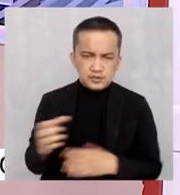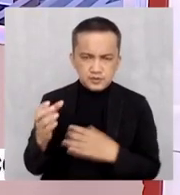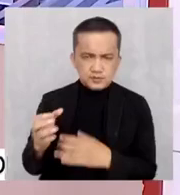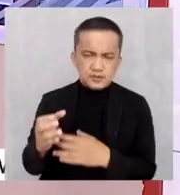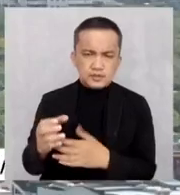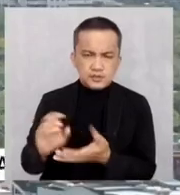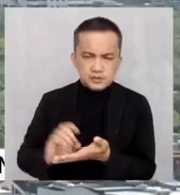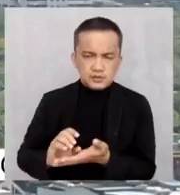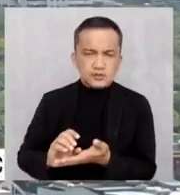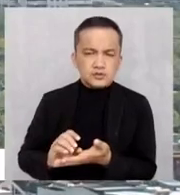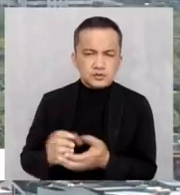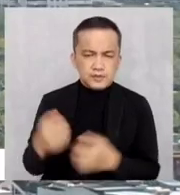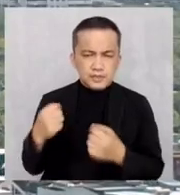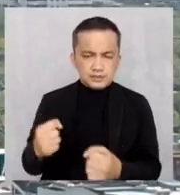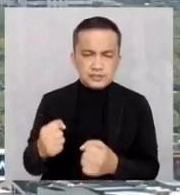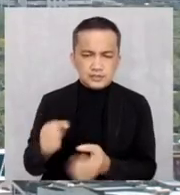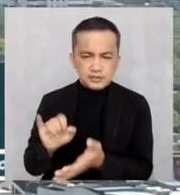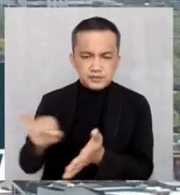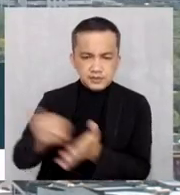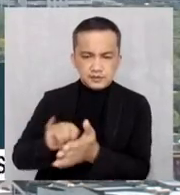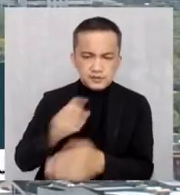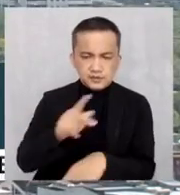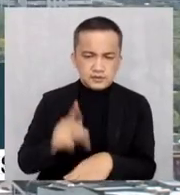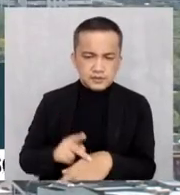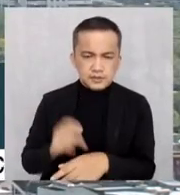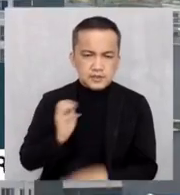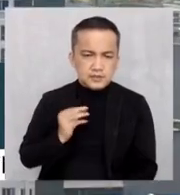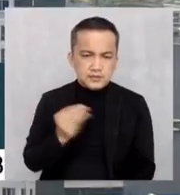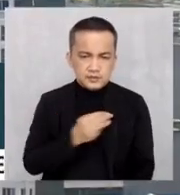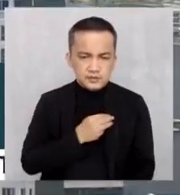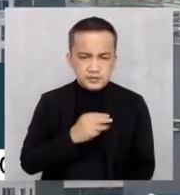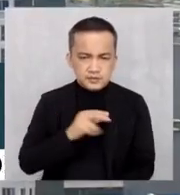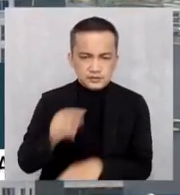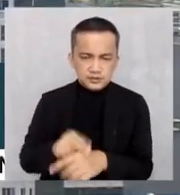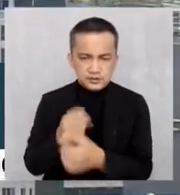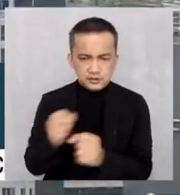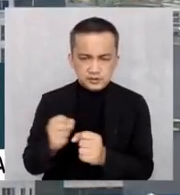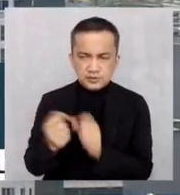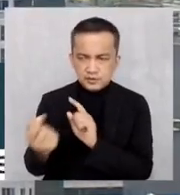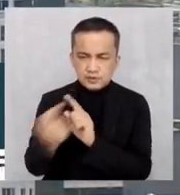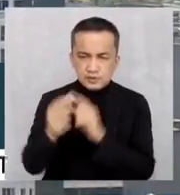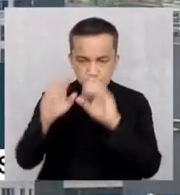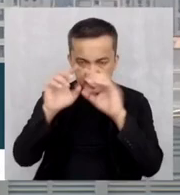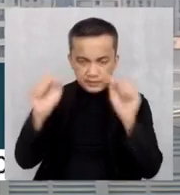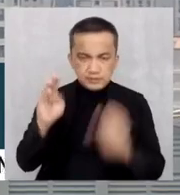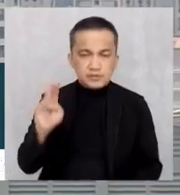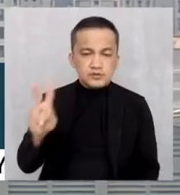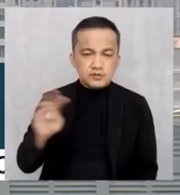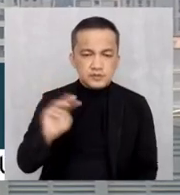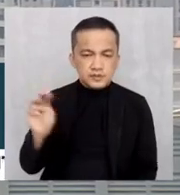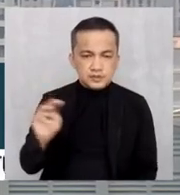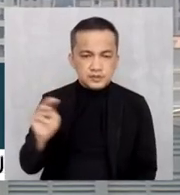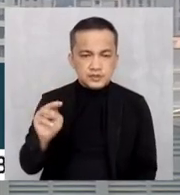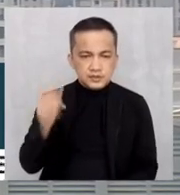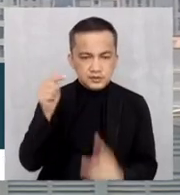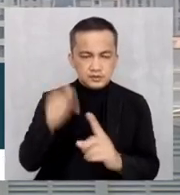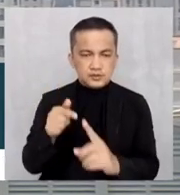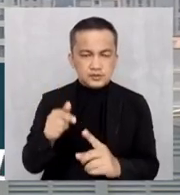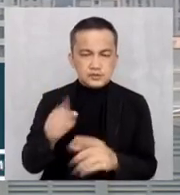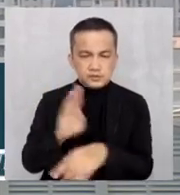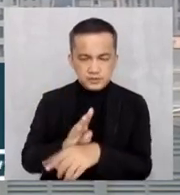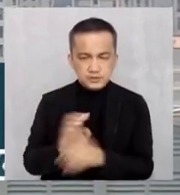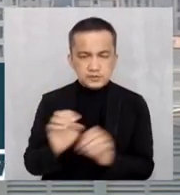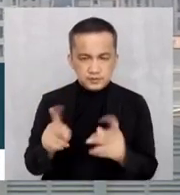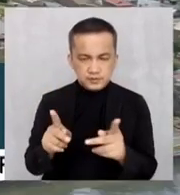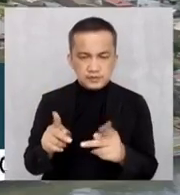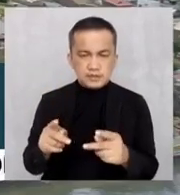Philippines. Members of the Business Executives for National Security met with President Marcos Monday. On the agenda, business opportunities in